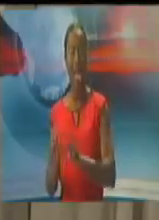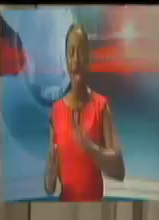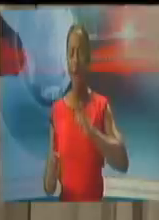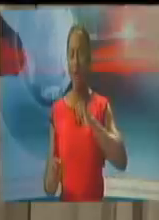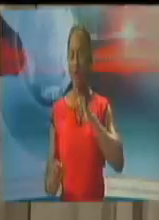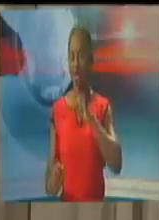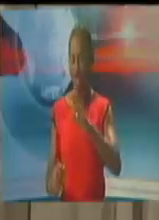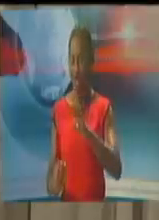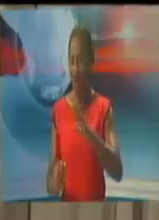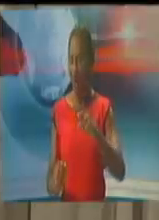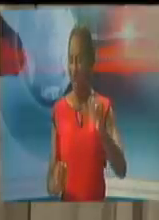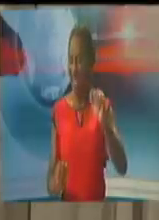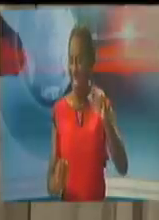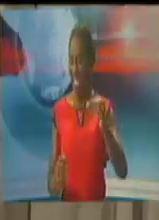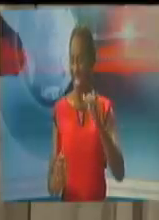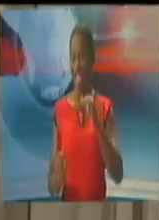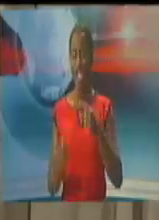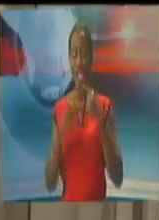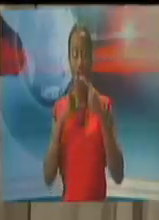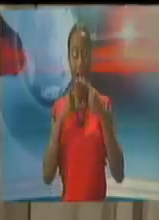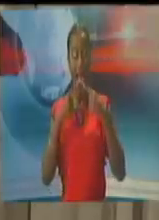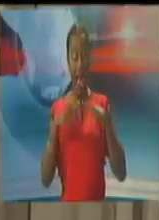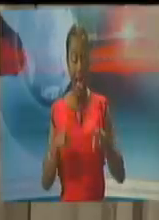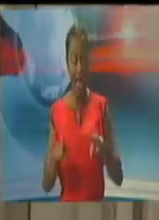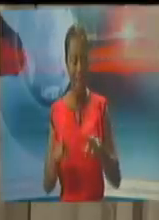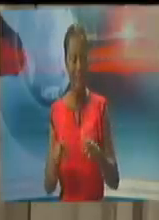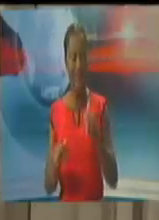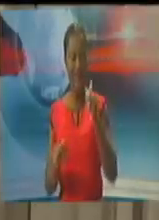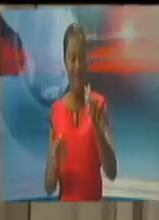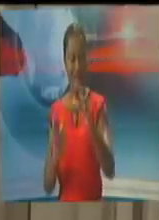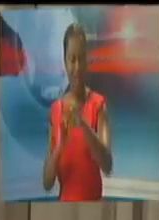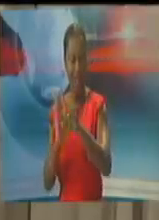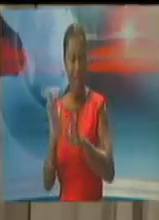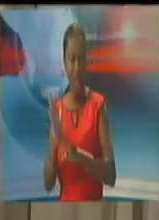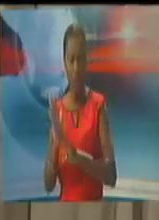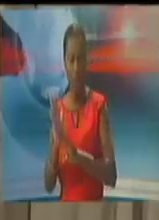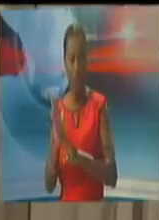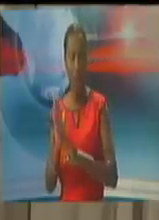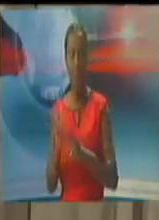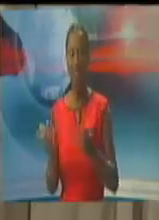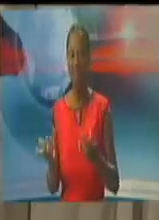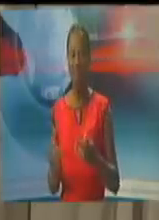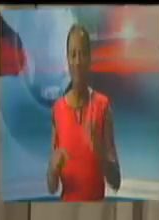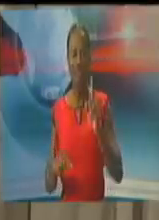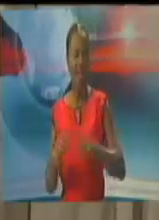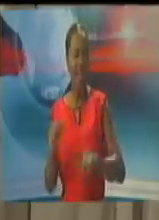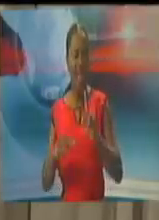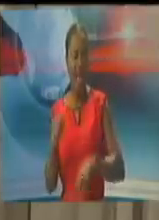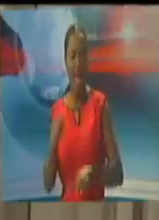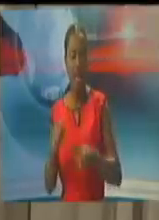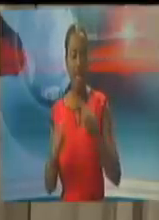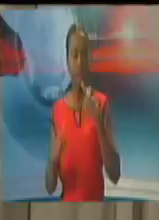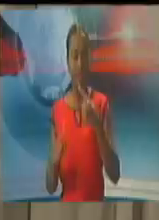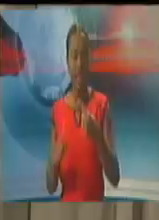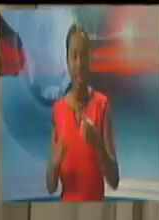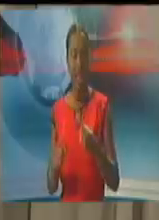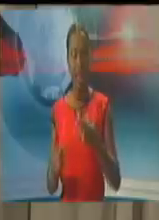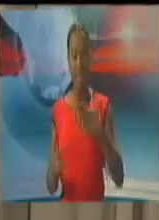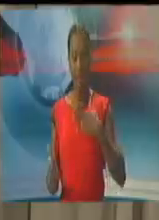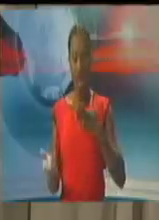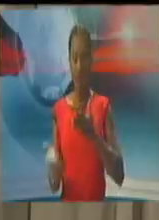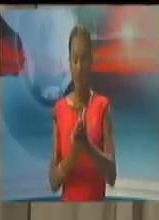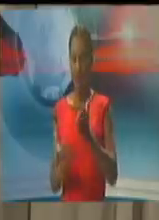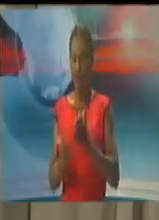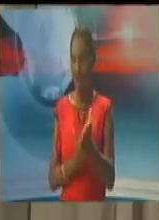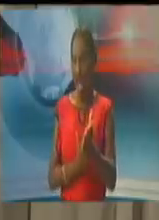law. Personally, I see no chance of success on the constitutional argument for the reasons that I've laid out. These